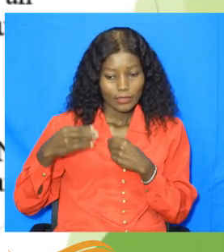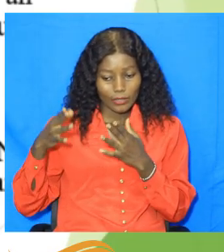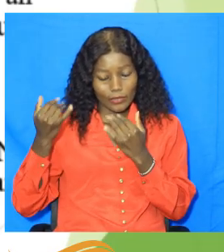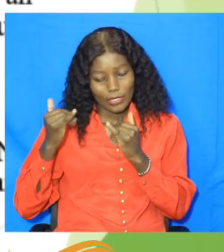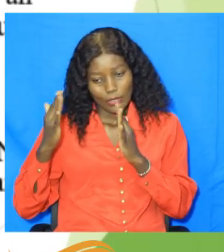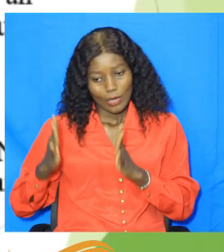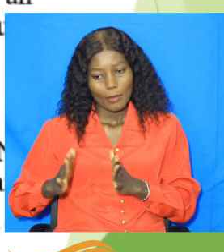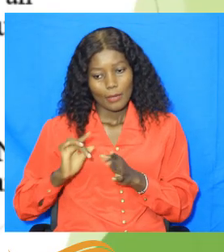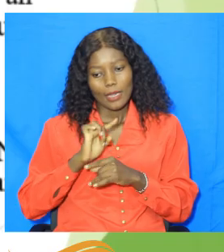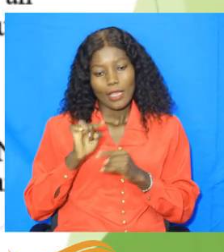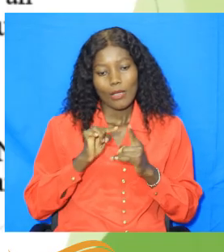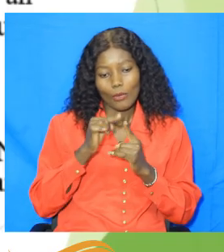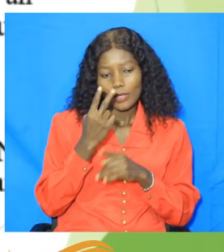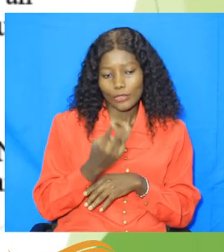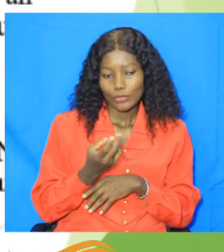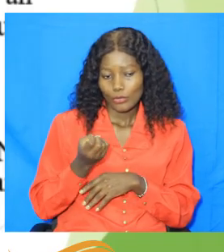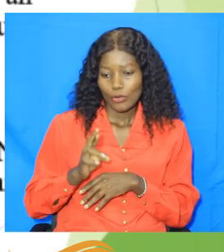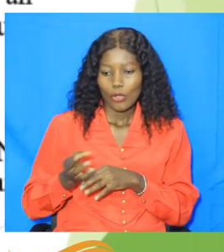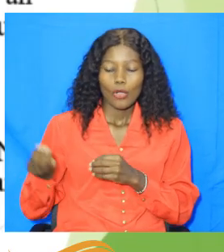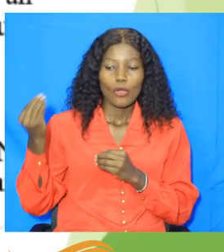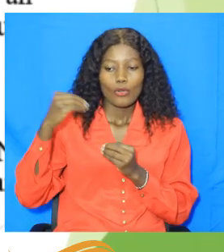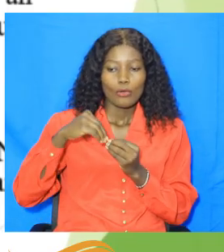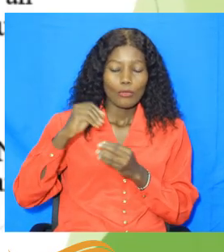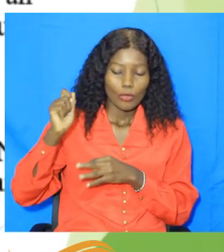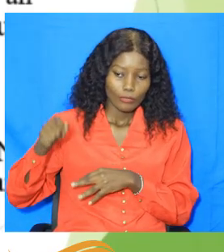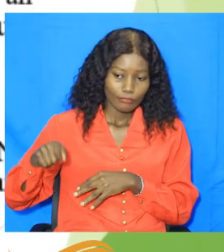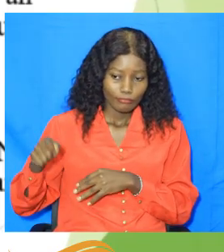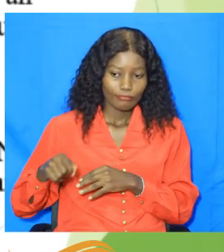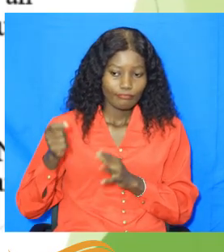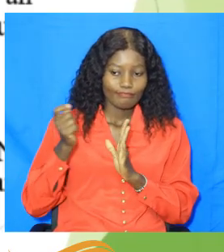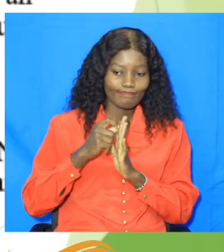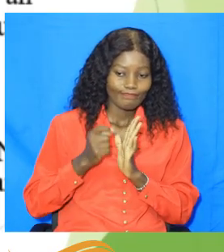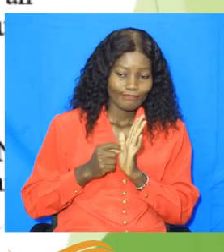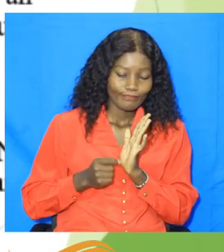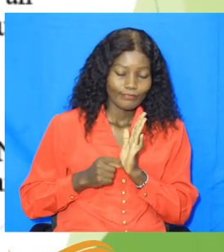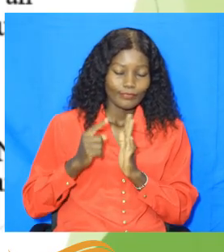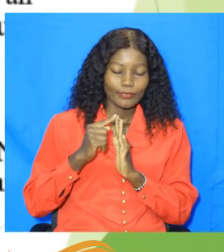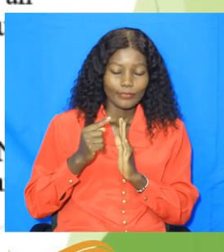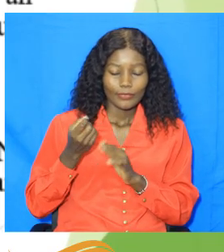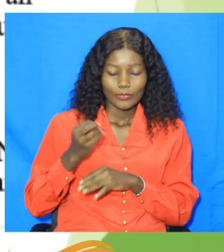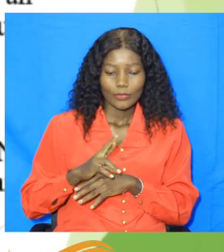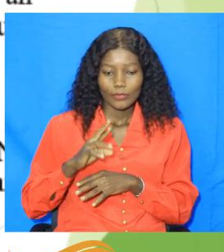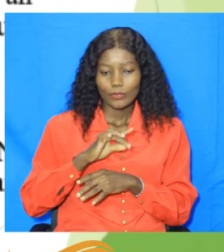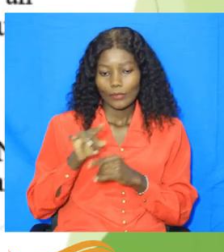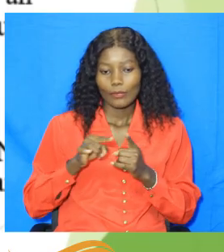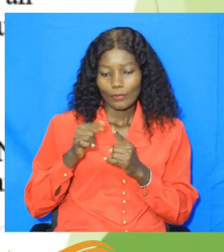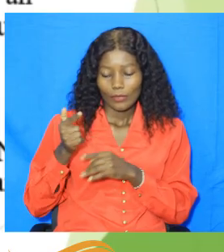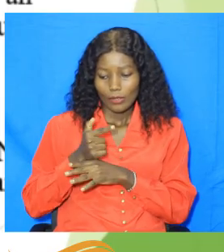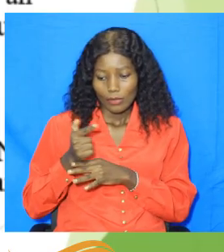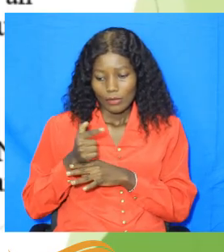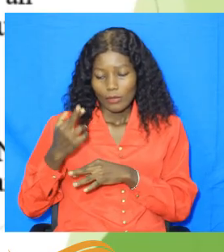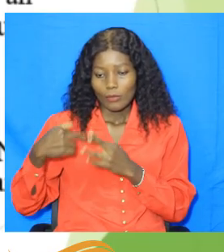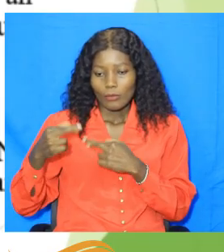athlete when two or more judges indicate a score or when the video review judge agrees on